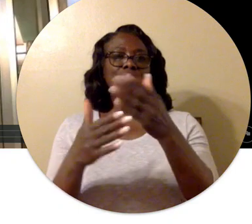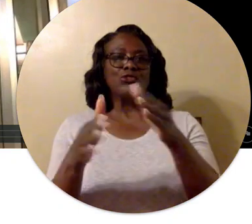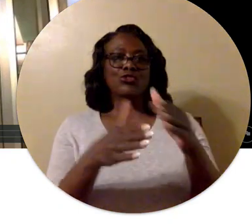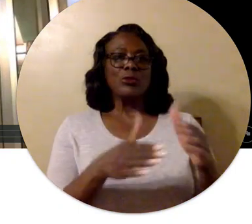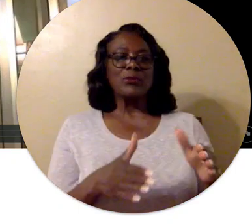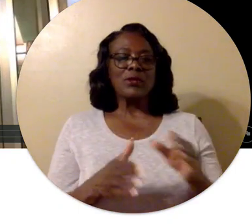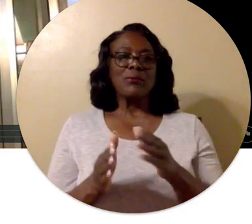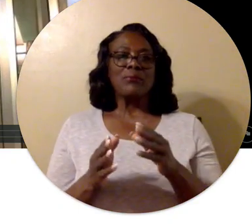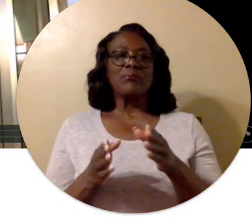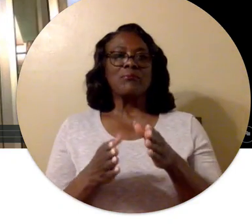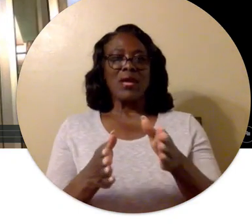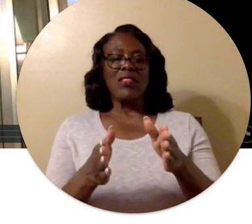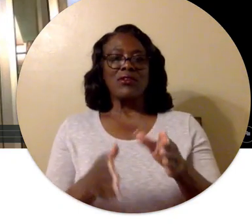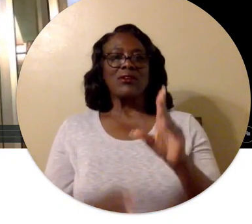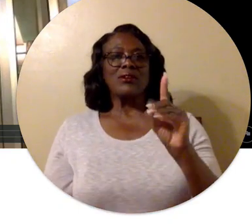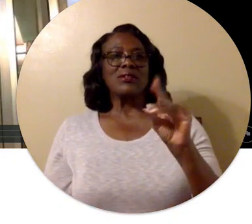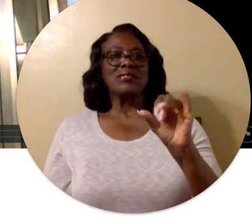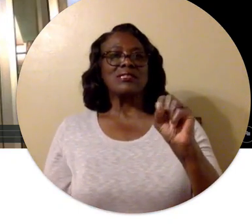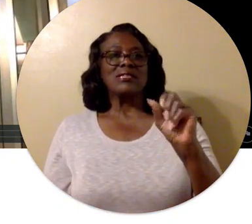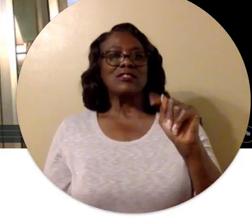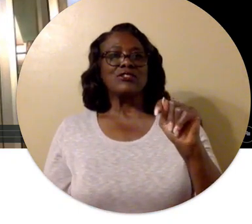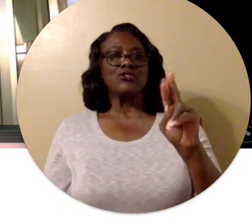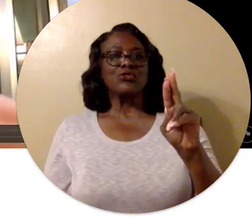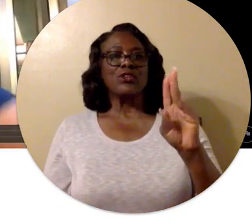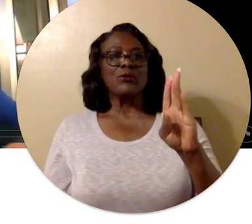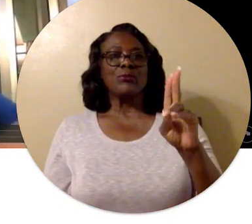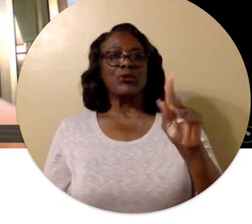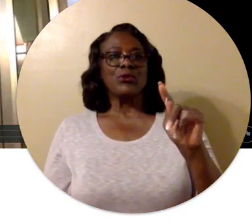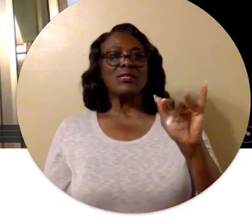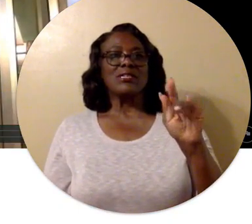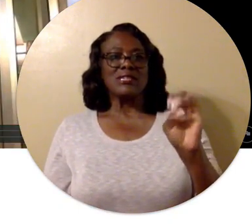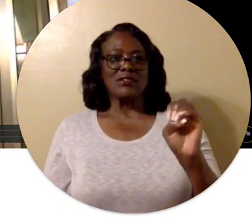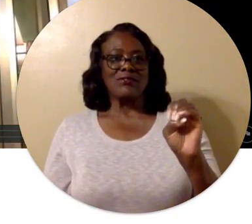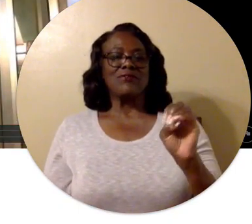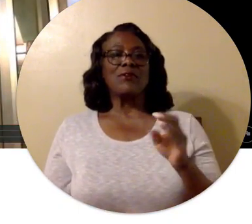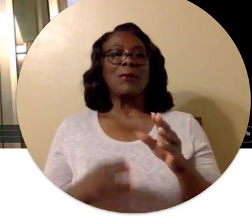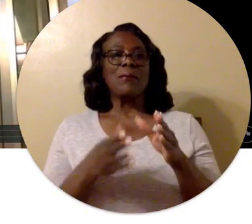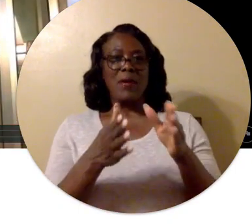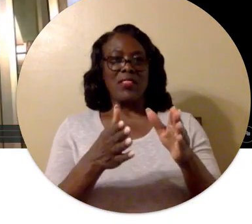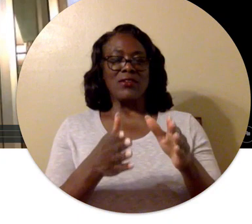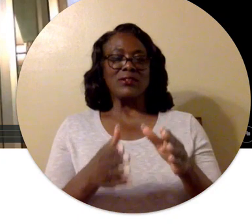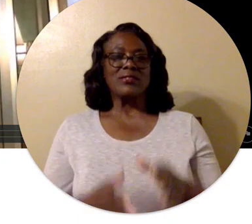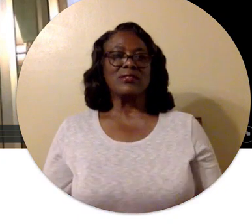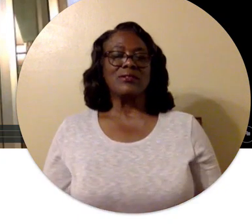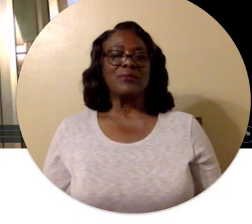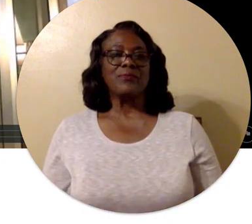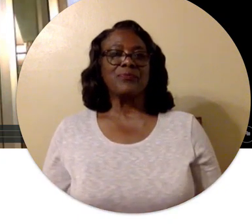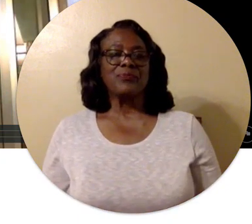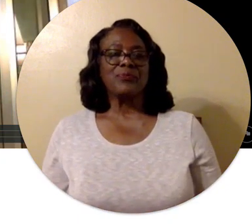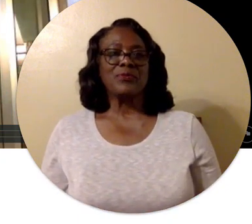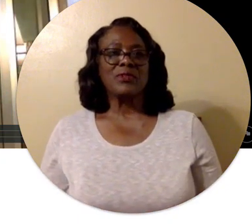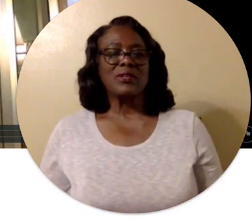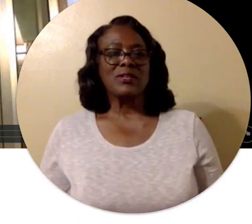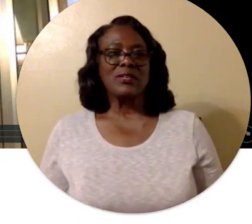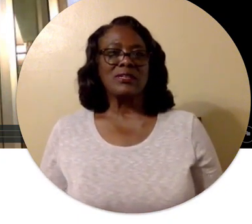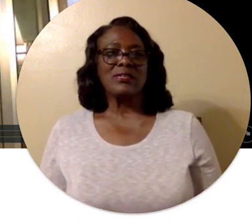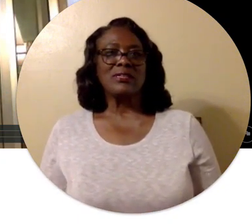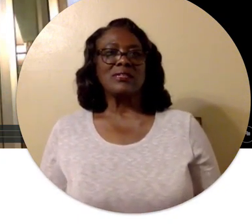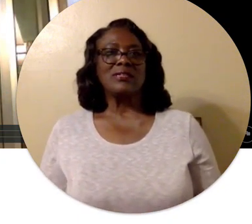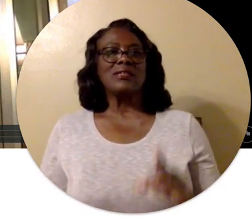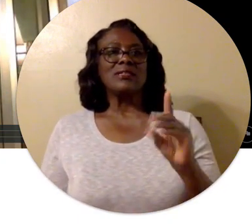this as being the FOIL method. So, we'll get